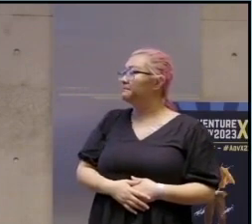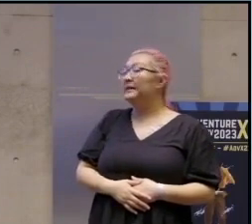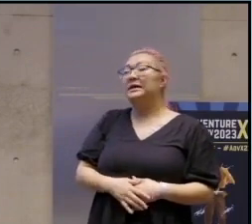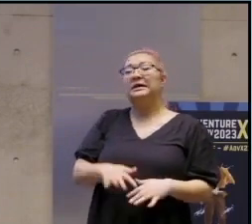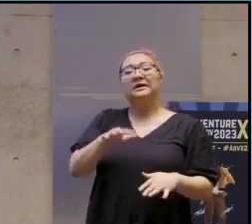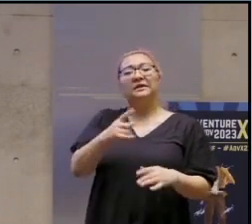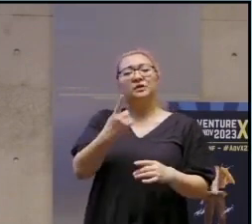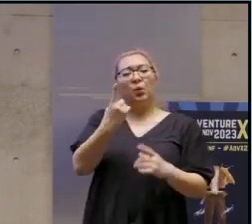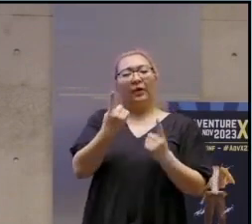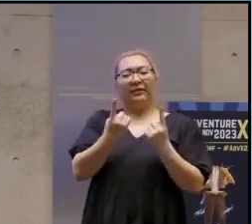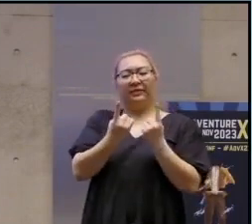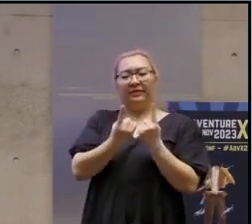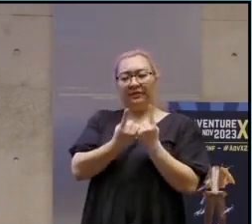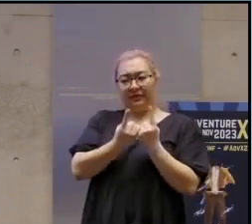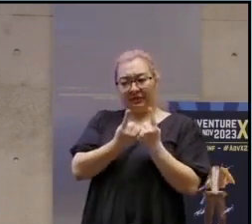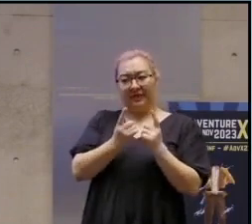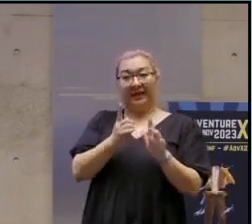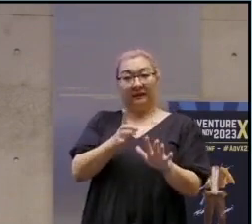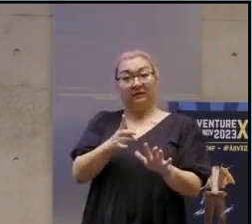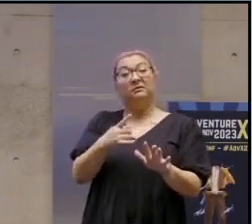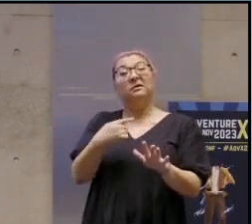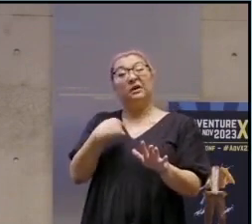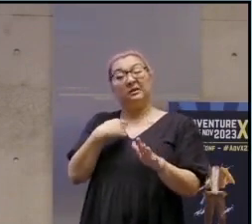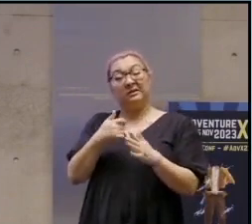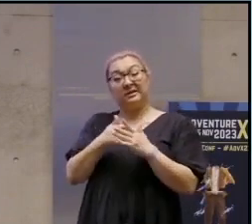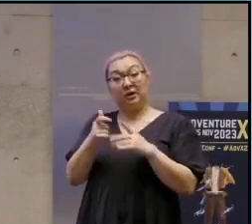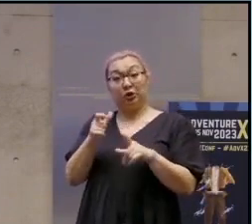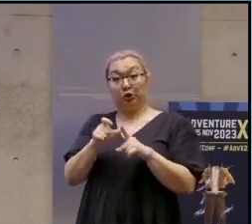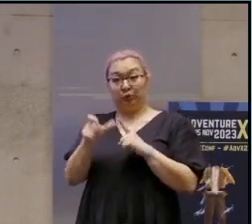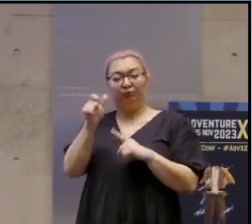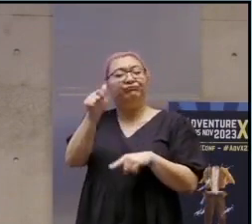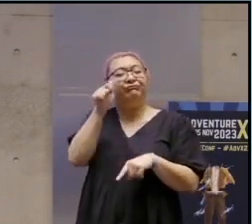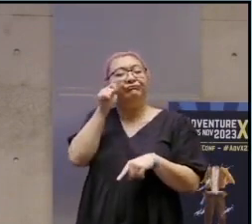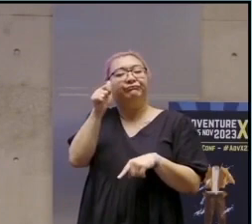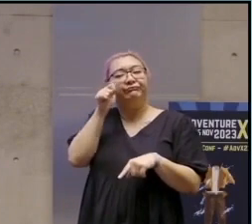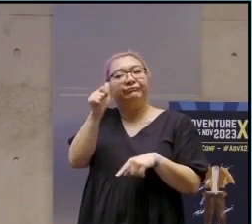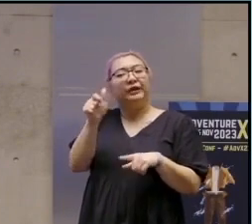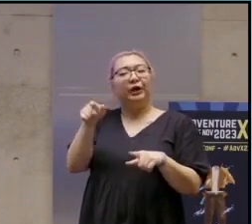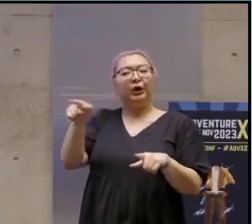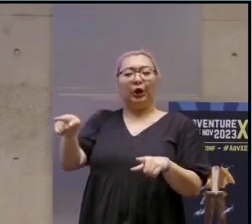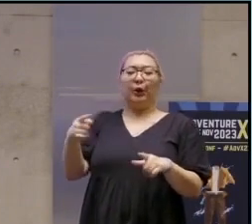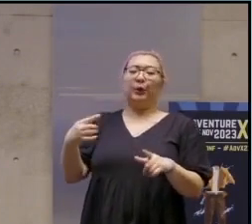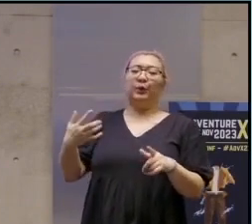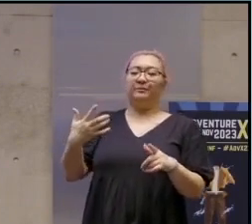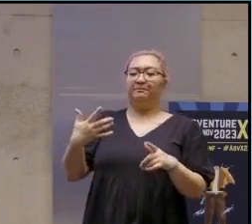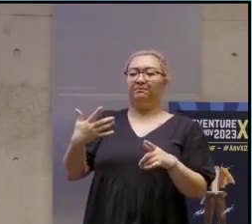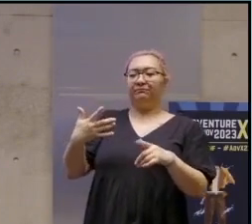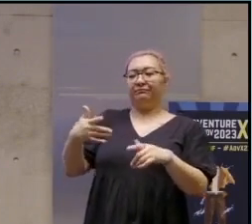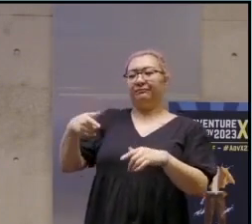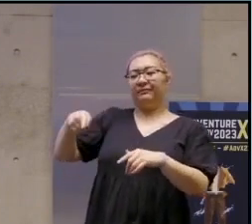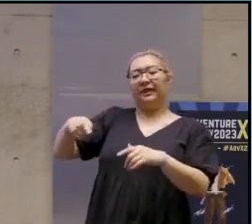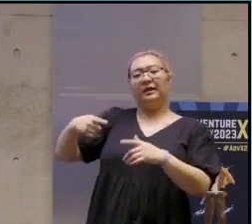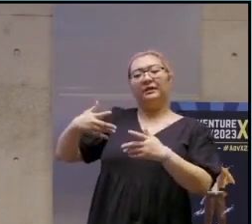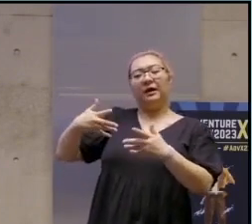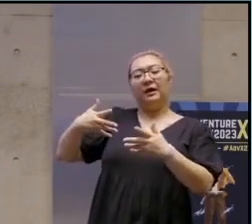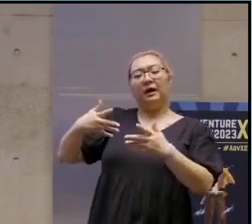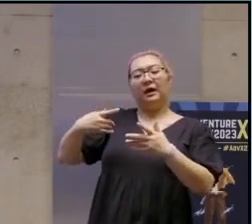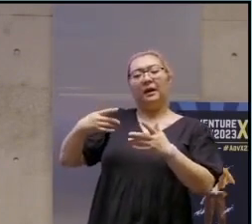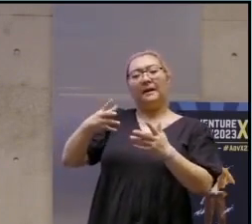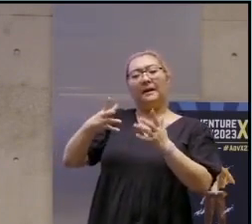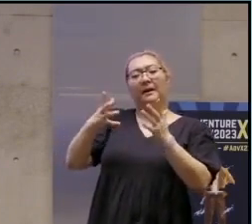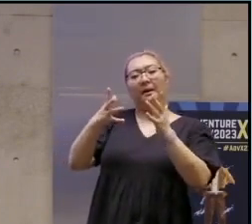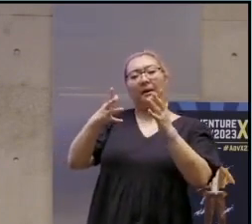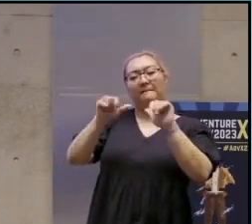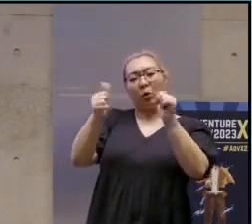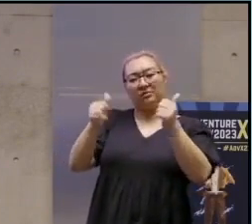notion of the medical model of disability, which was pretty much outdated in the 70s in real life, in